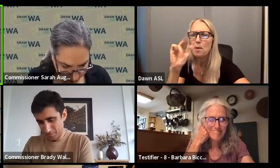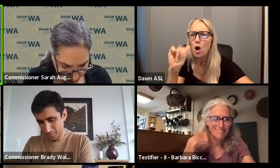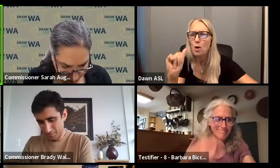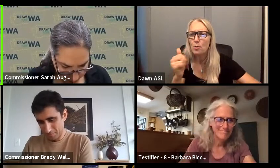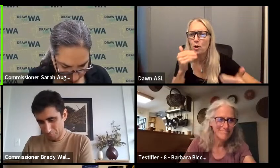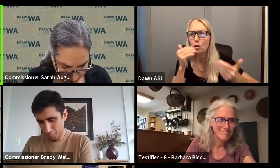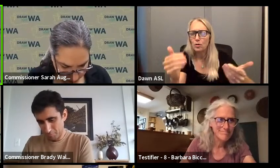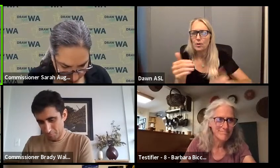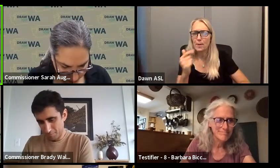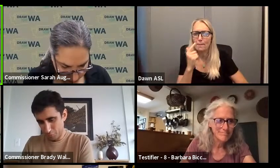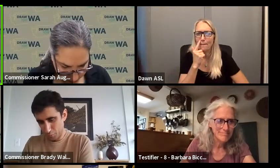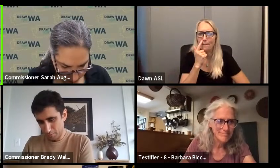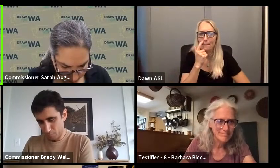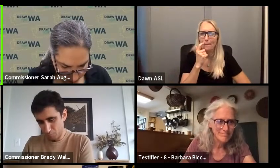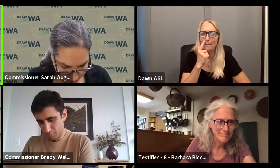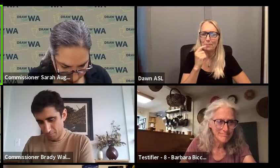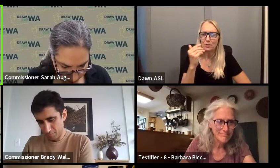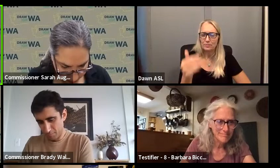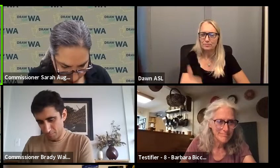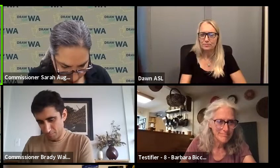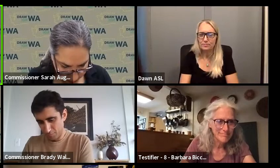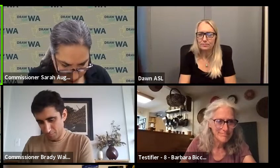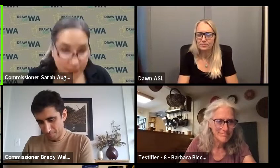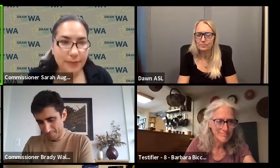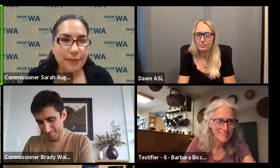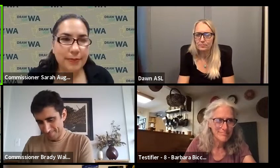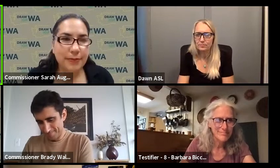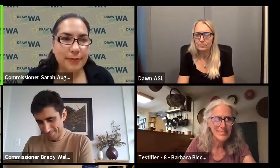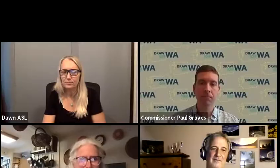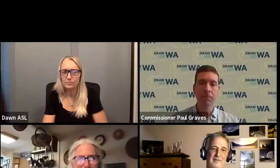on. If you can unmute yourself, please begin your testimony.